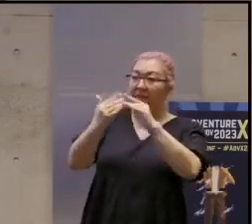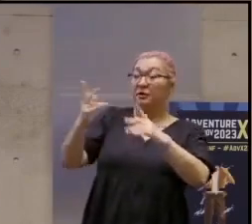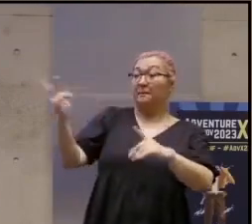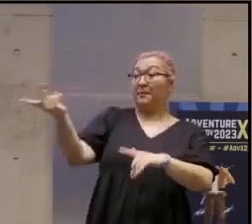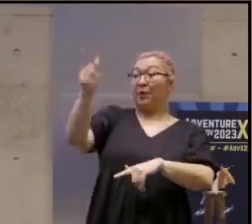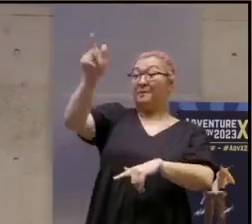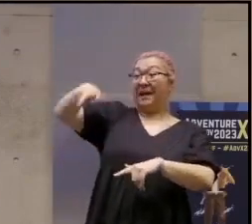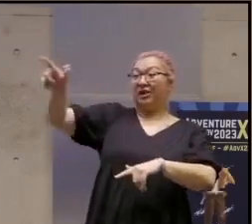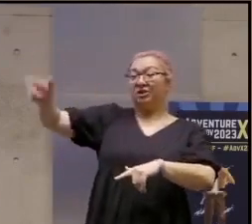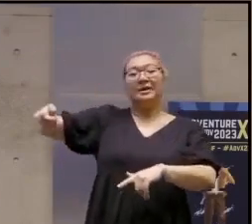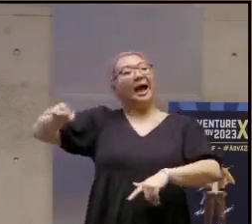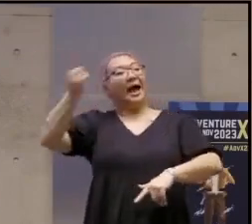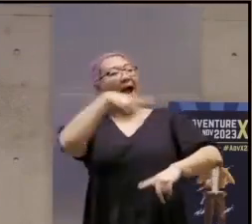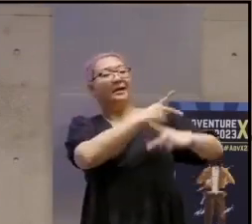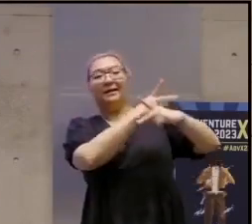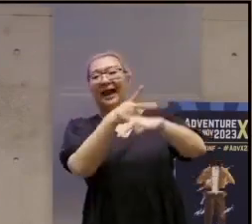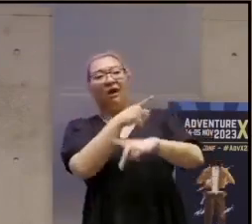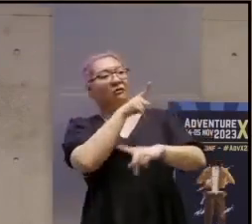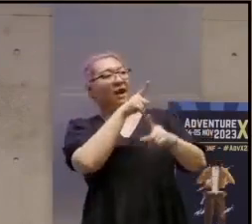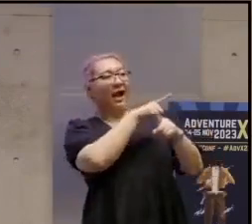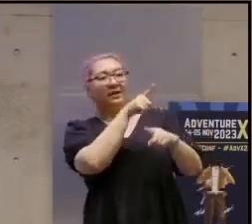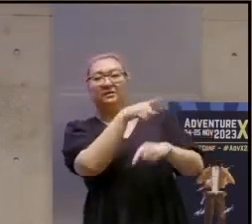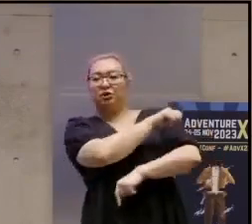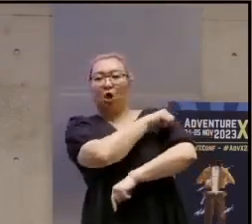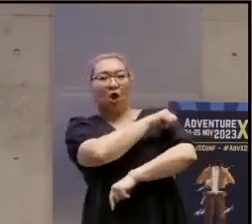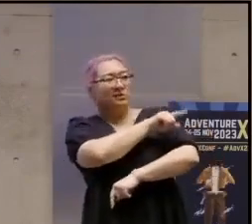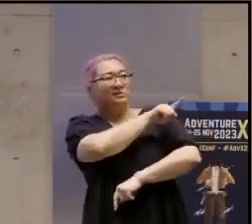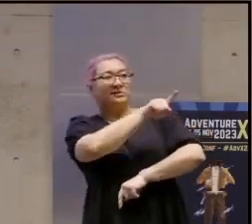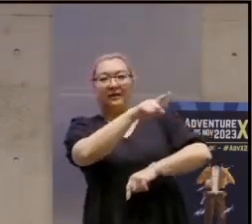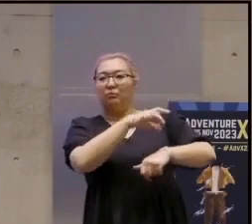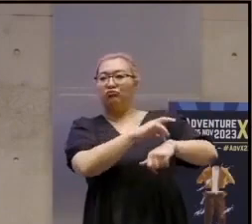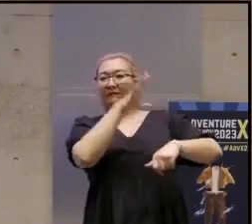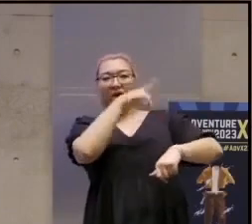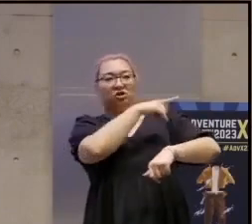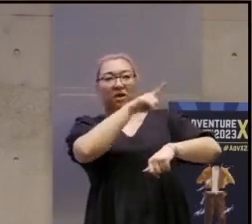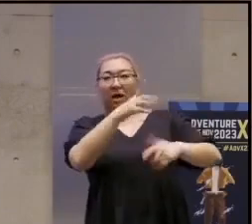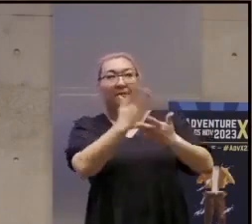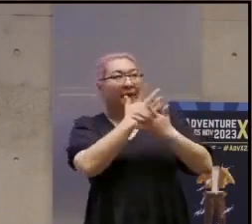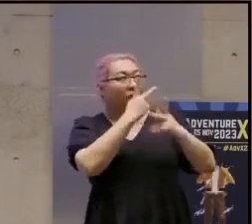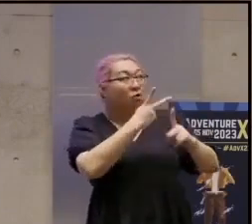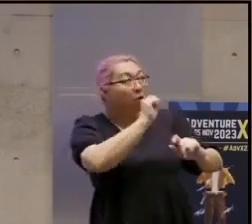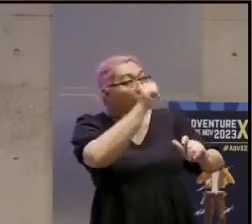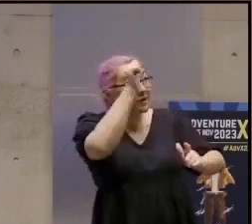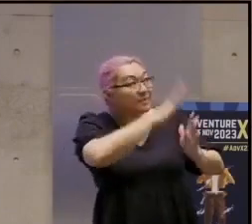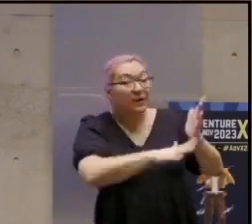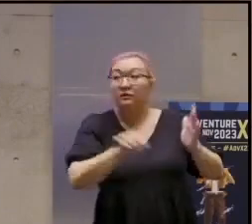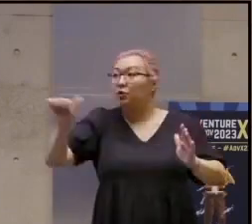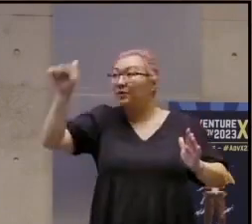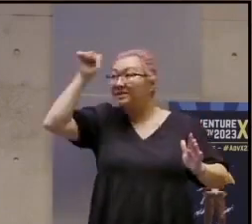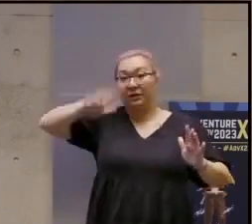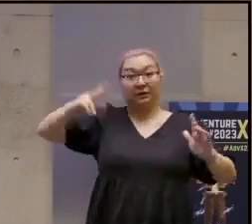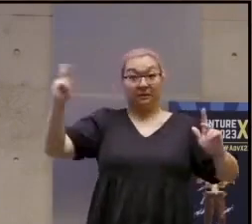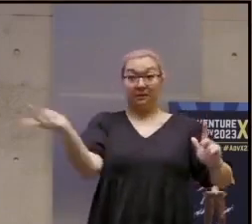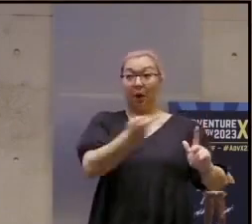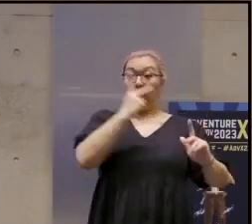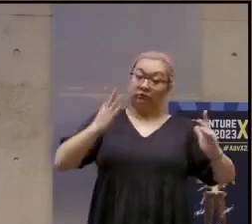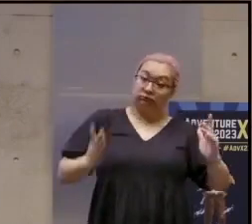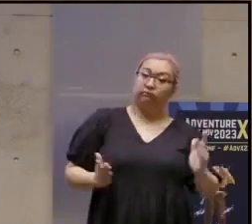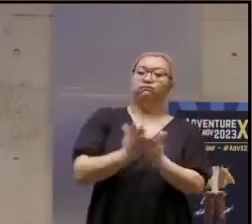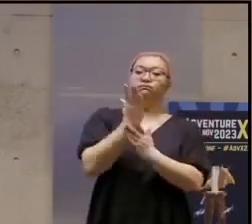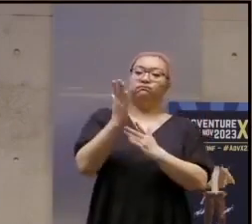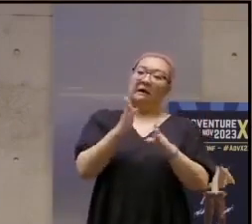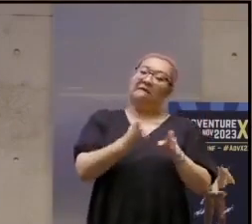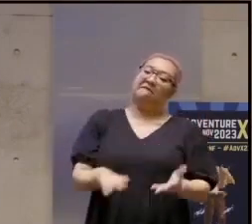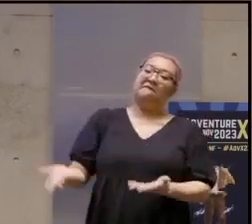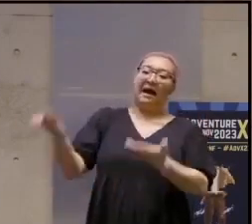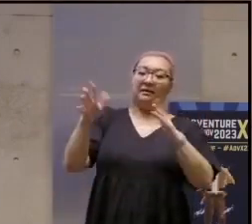you're making sure that both feel that they're represented in a fair way. Does that answer your question? Thank you.